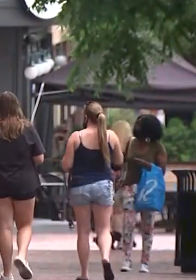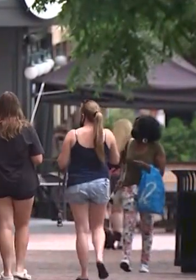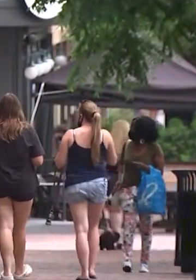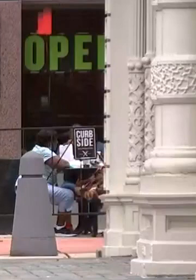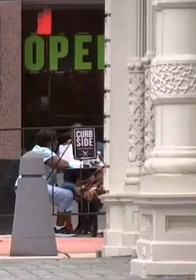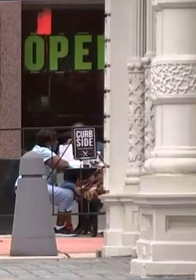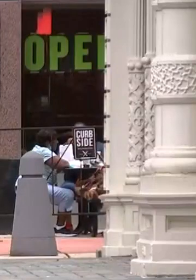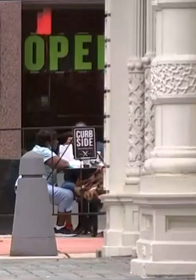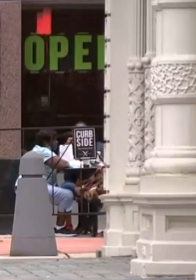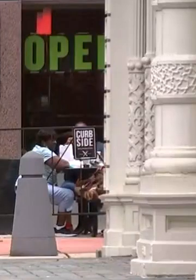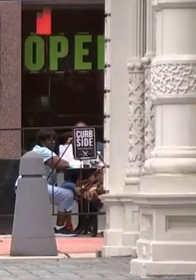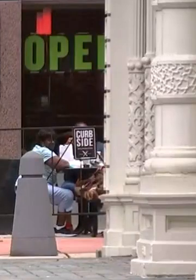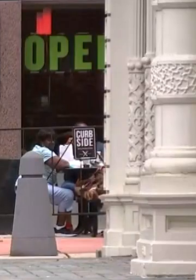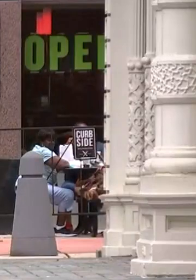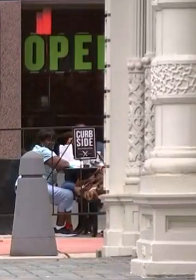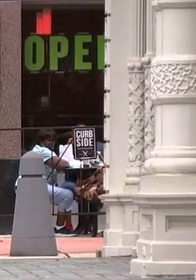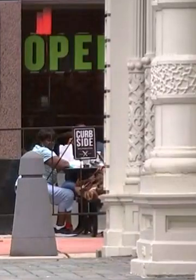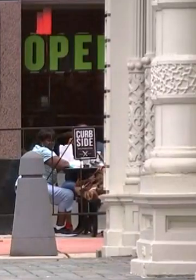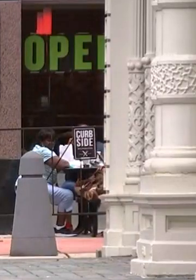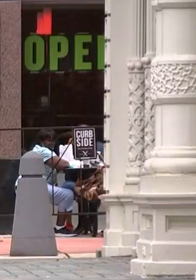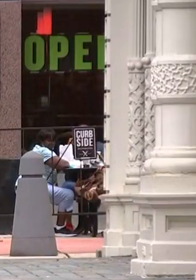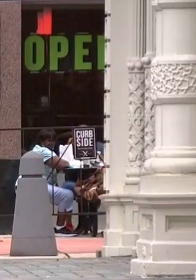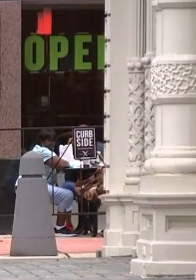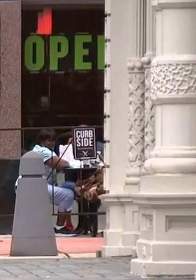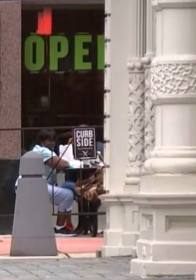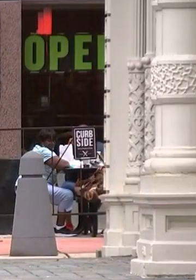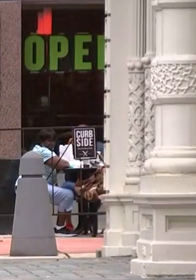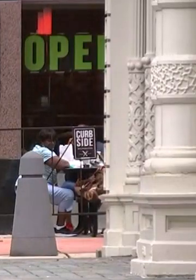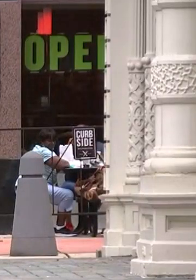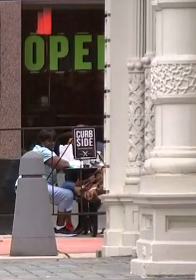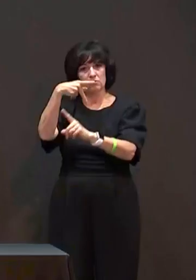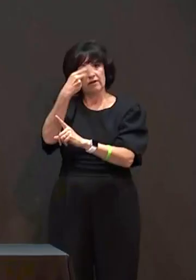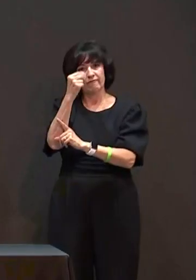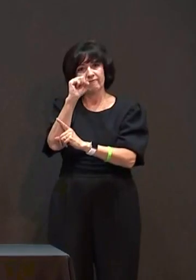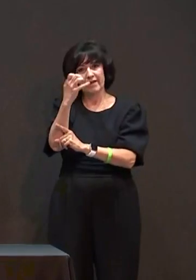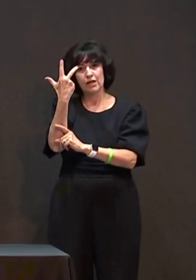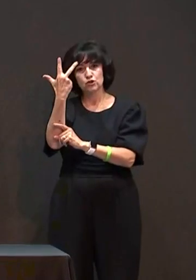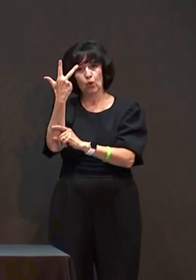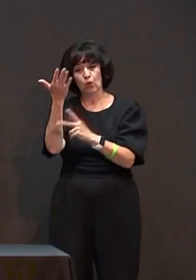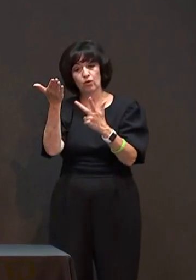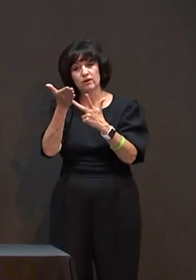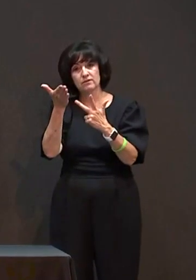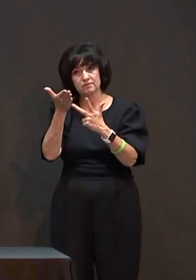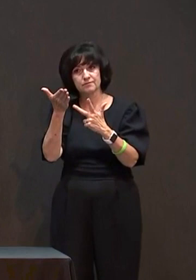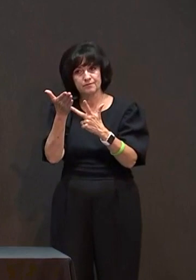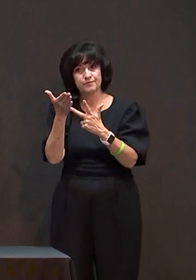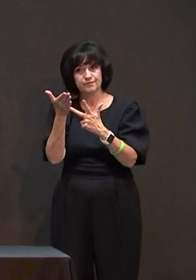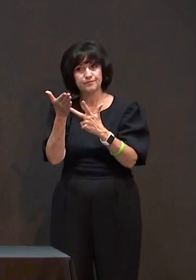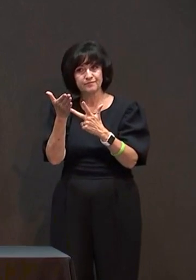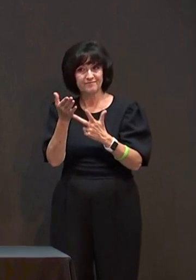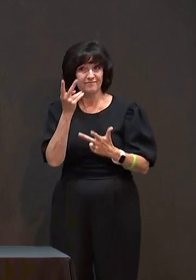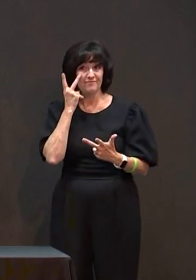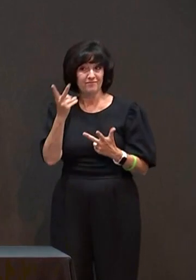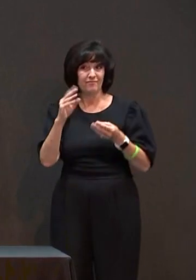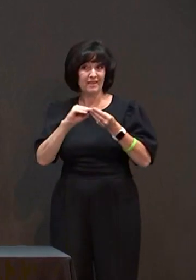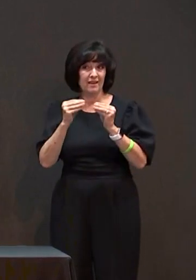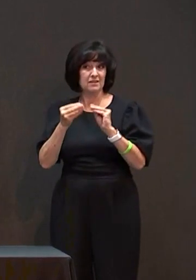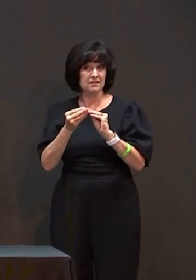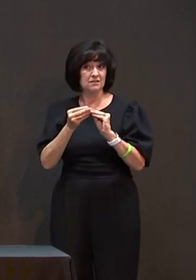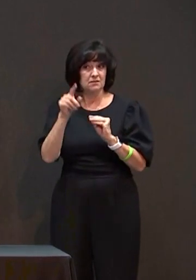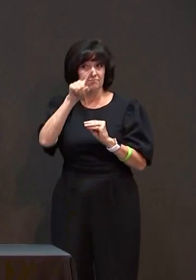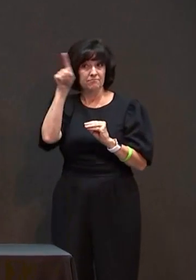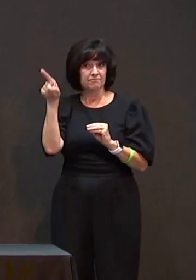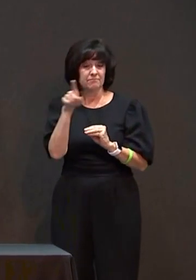or Connecticut are being directed to self-quarantine for 14 days. Meanwhile, the governor of the first state says they're